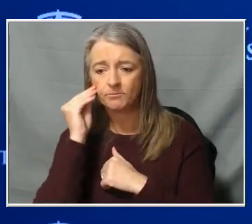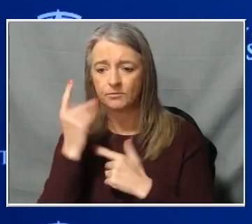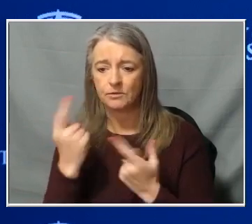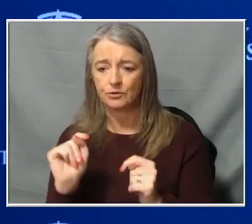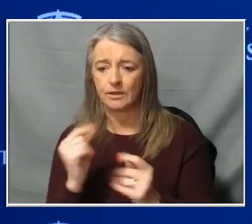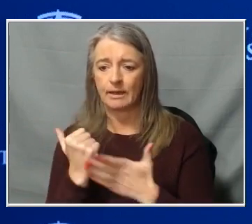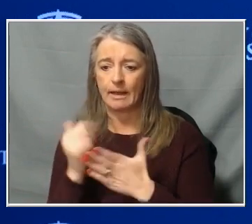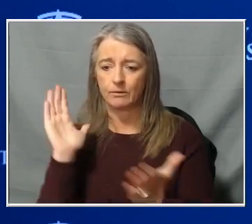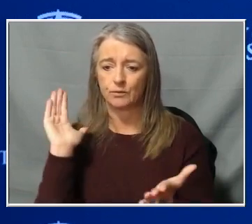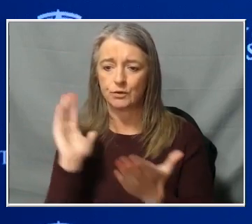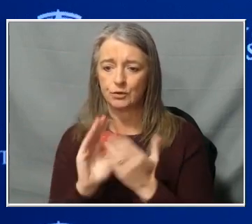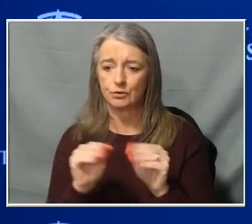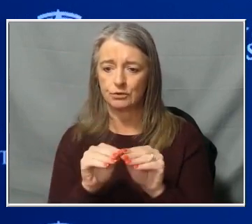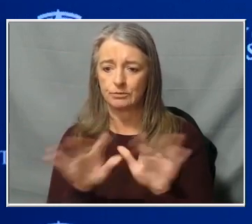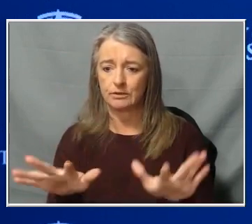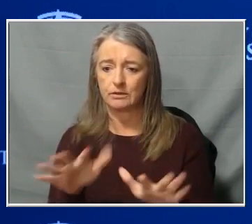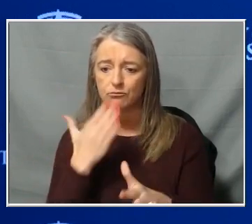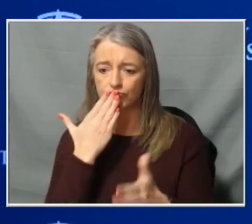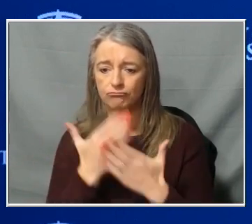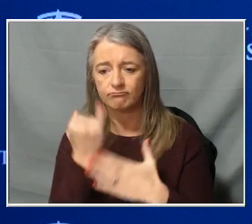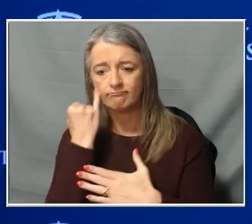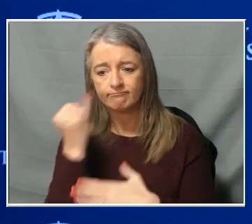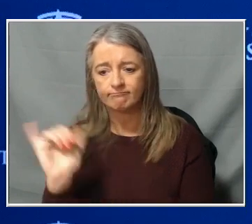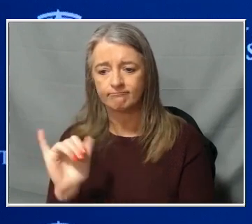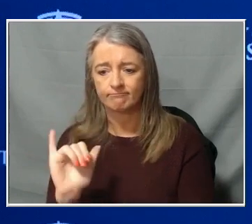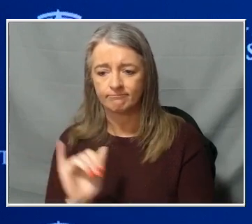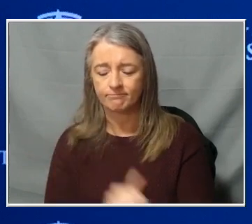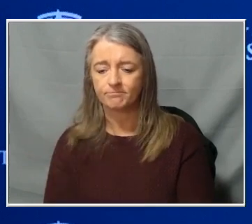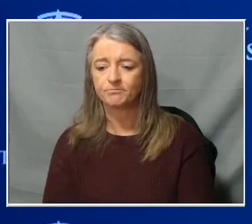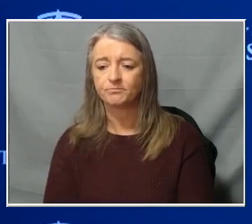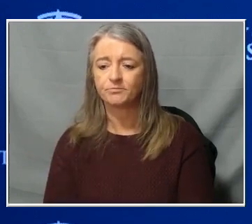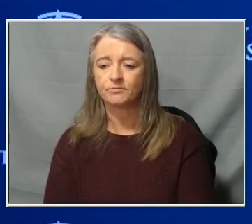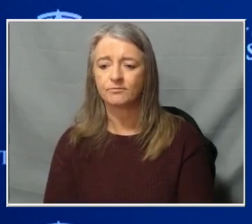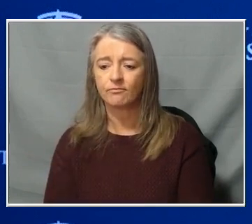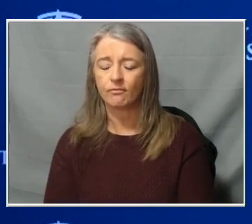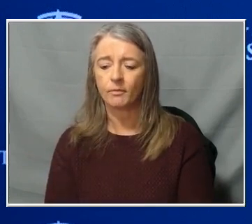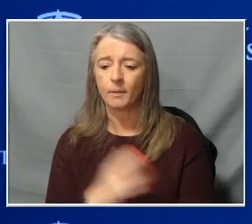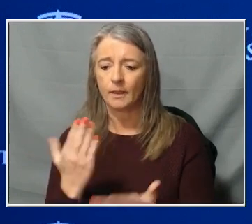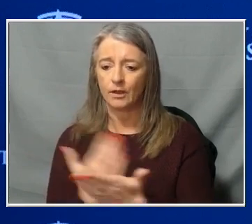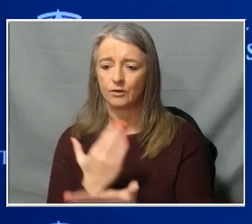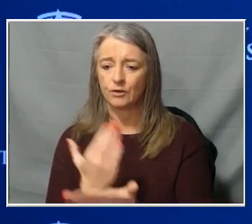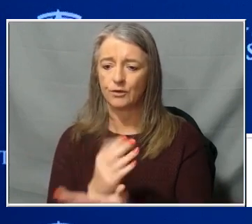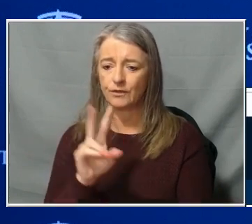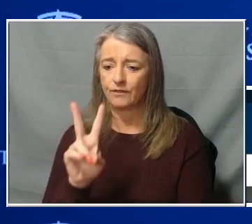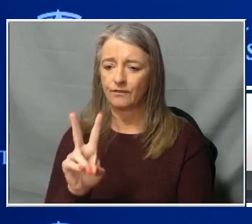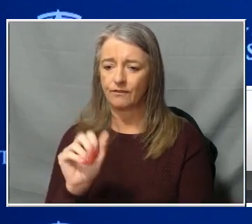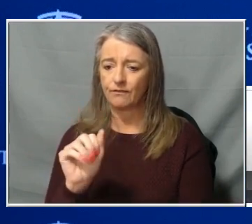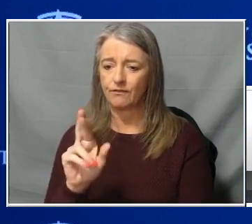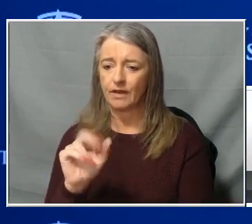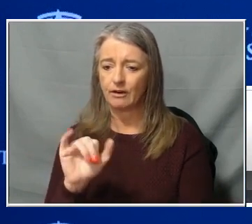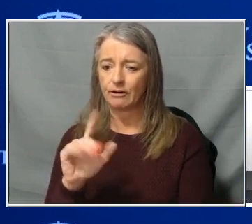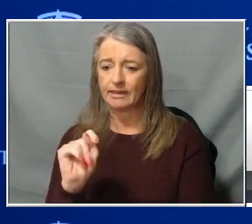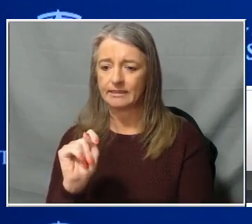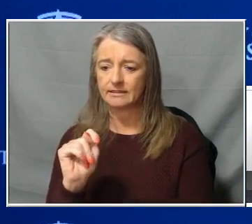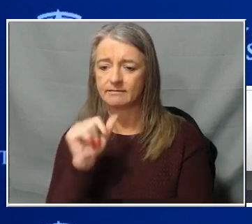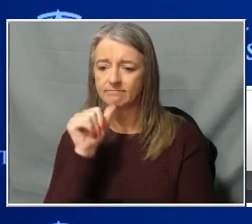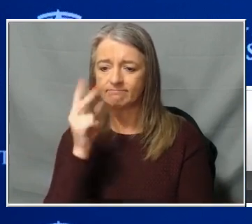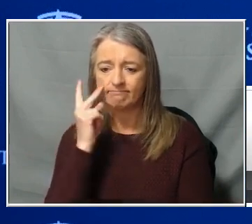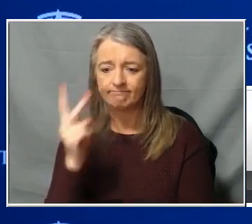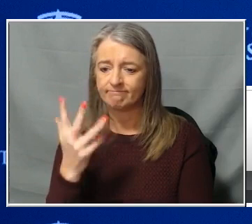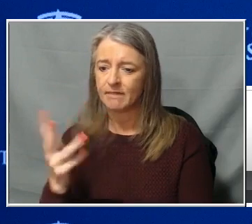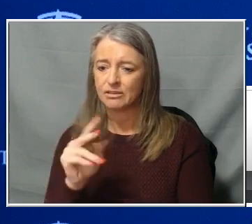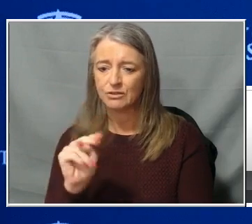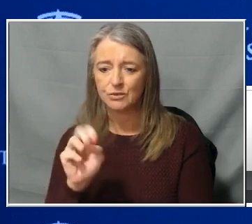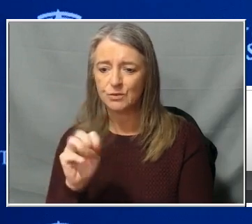help reduce the spread, that's reasonable as well. As far as any new variants, we really haven't seen too much come in the news. All of the